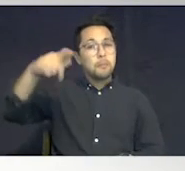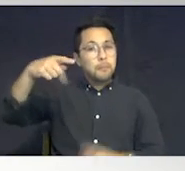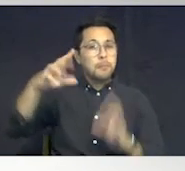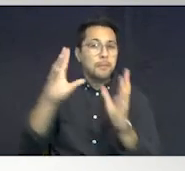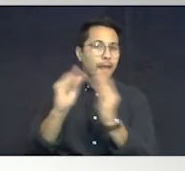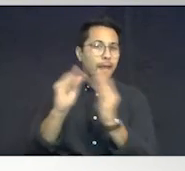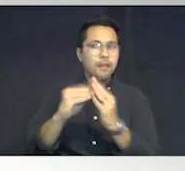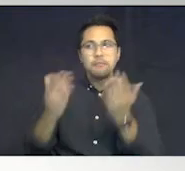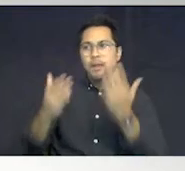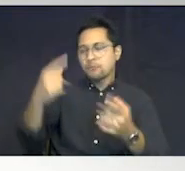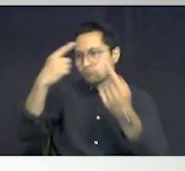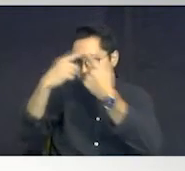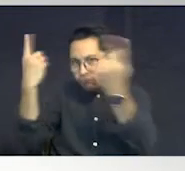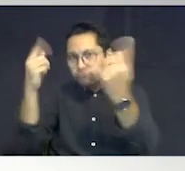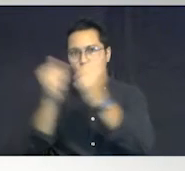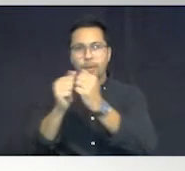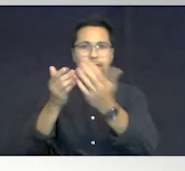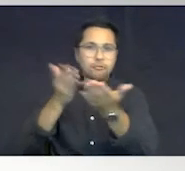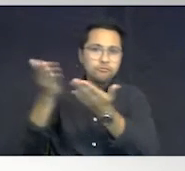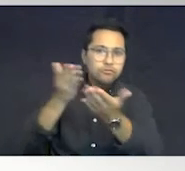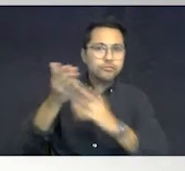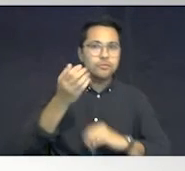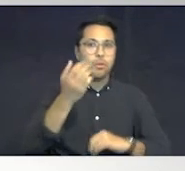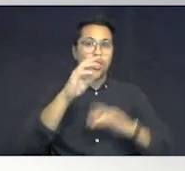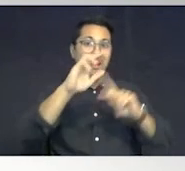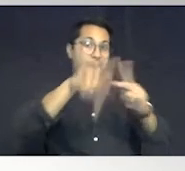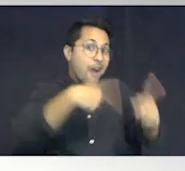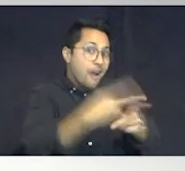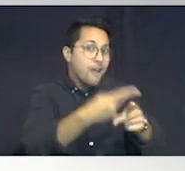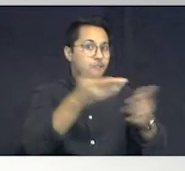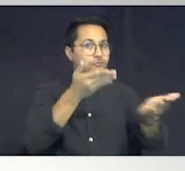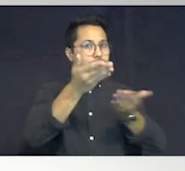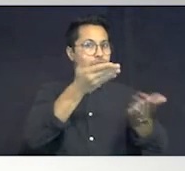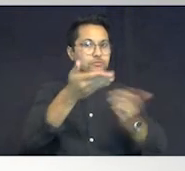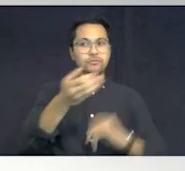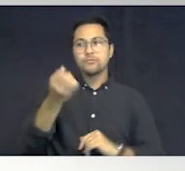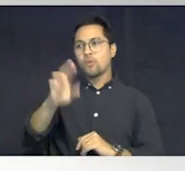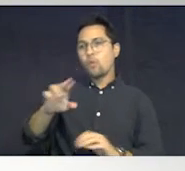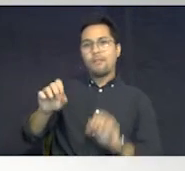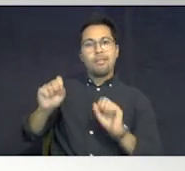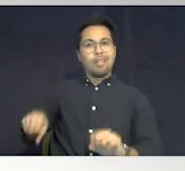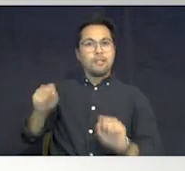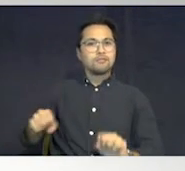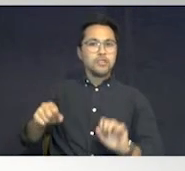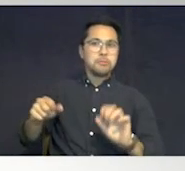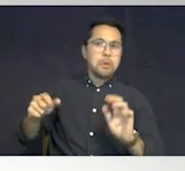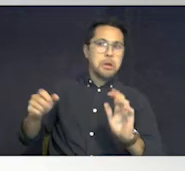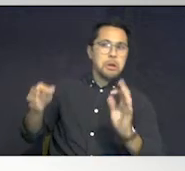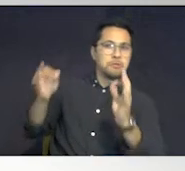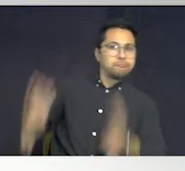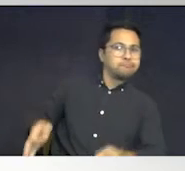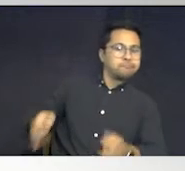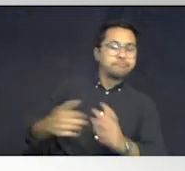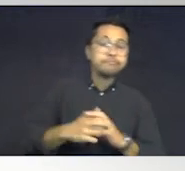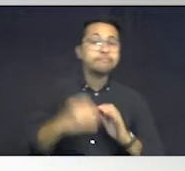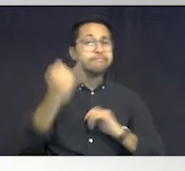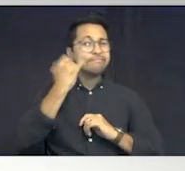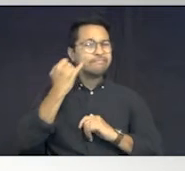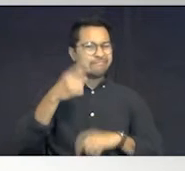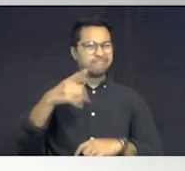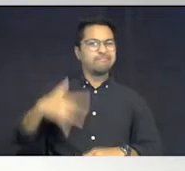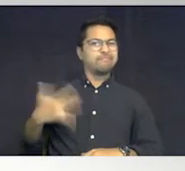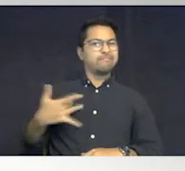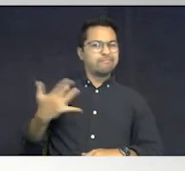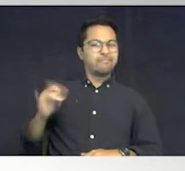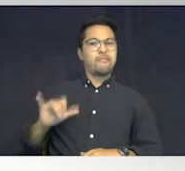amount of services or the kinds of services or maybe even the eligibility determination. So when you've arrived at this stage,